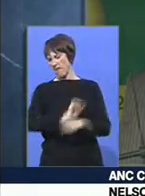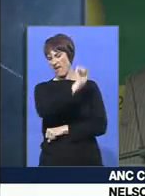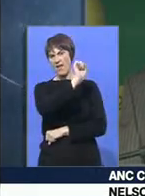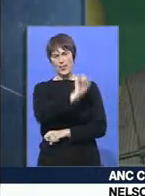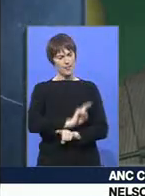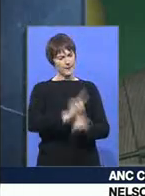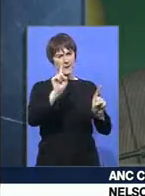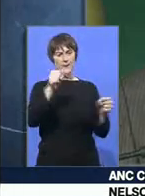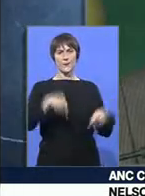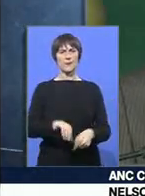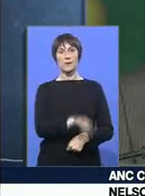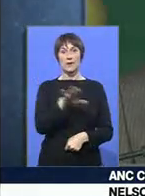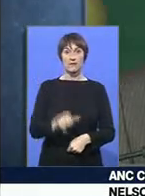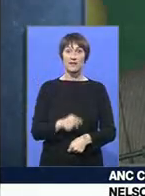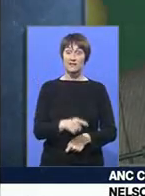1960.